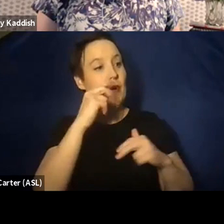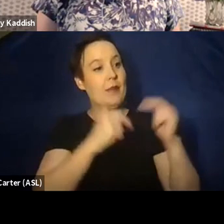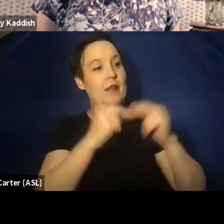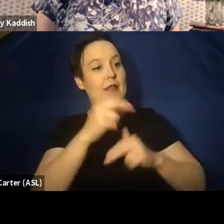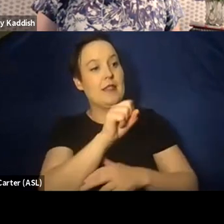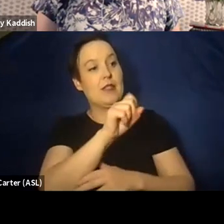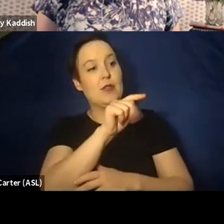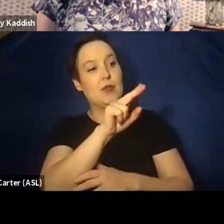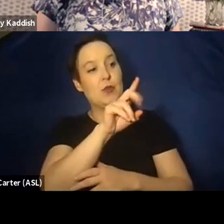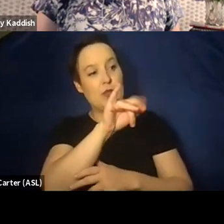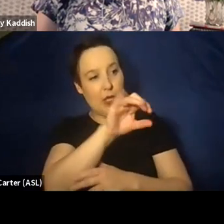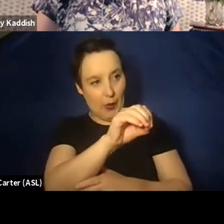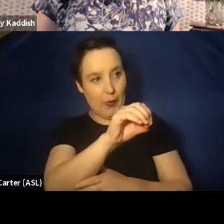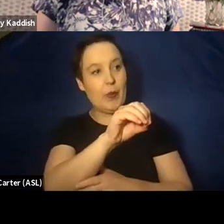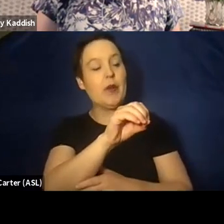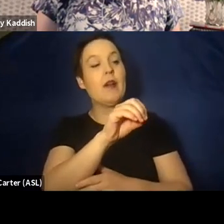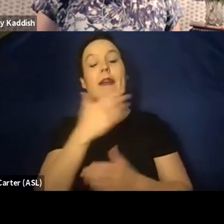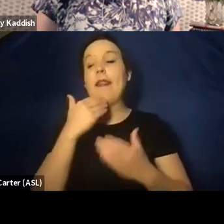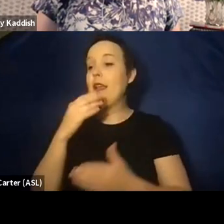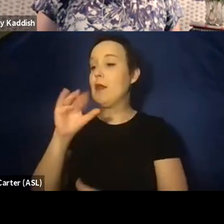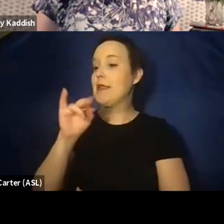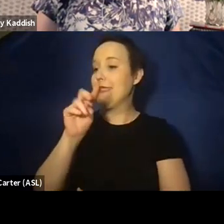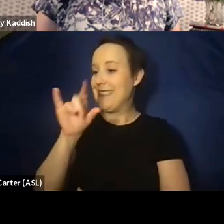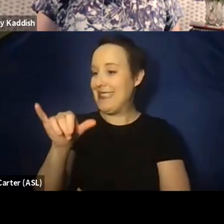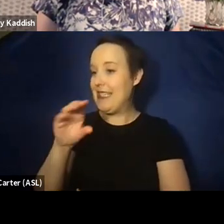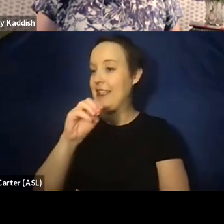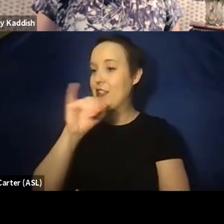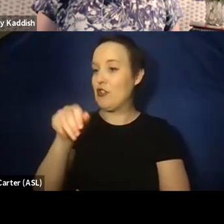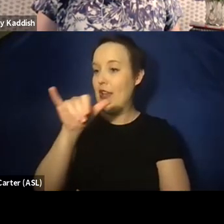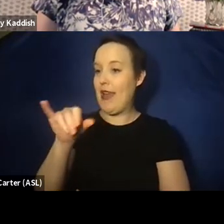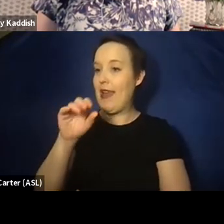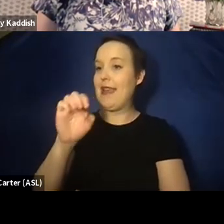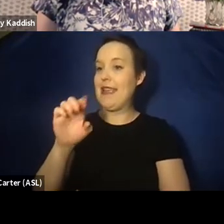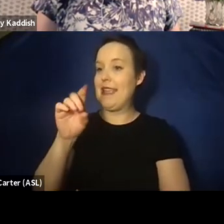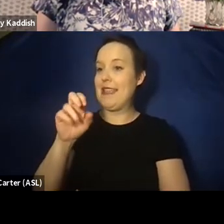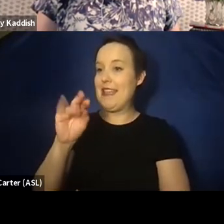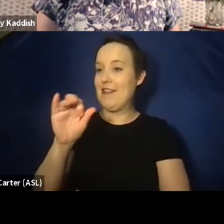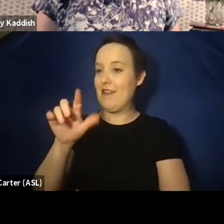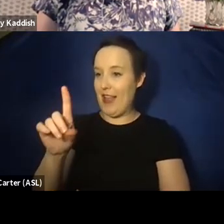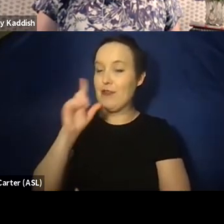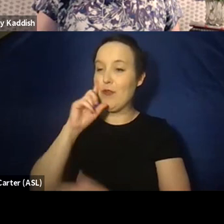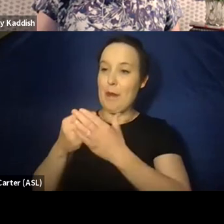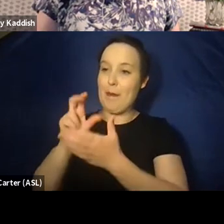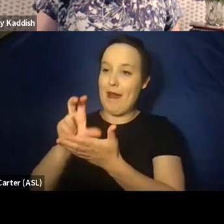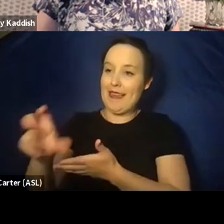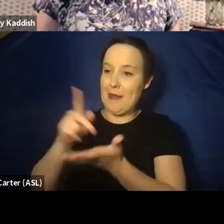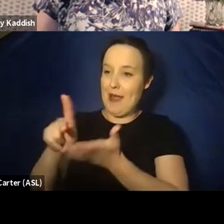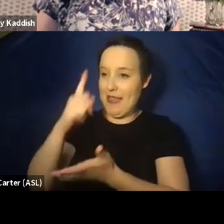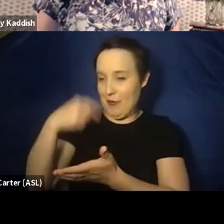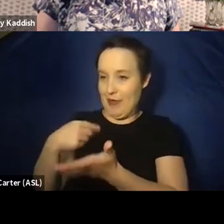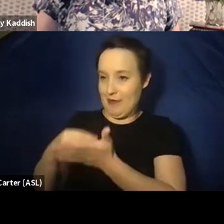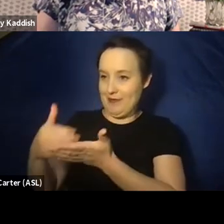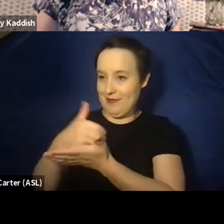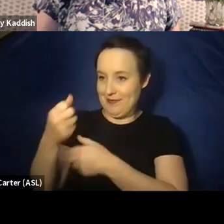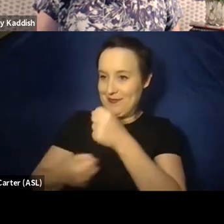curate. And thank you to Cindy and Jay Illenfeld for the endowment that pays my salary. And I'm grateful to my colleagues